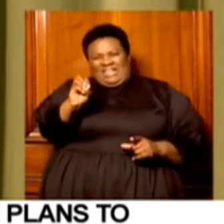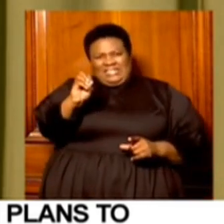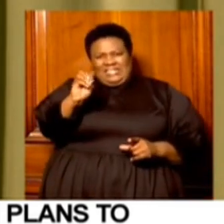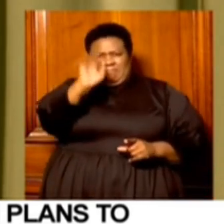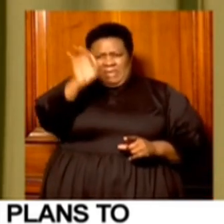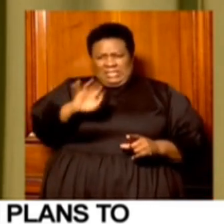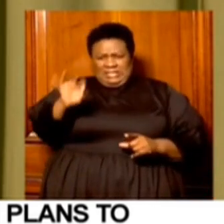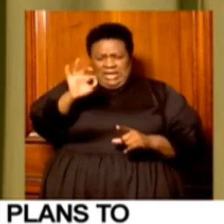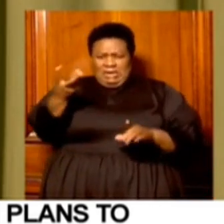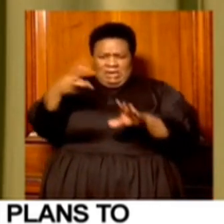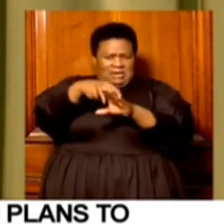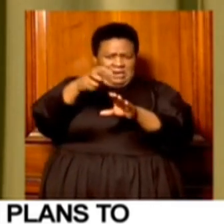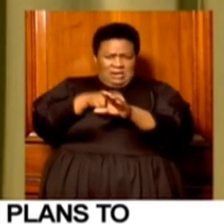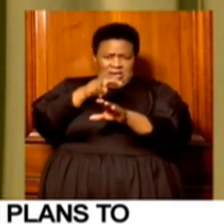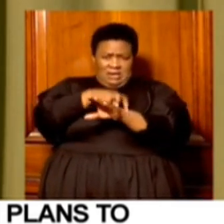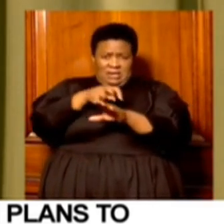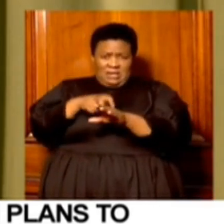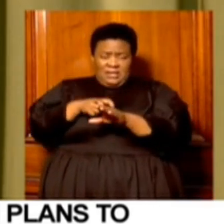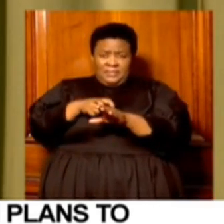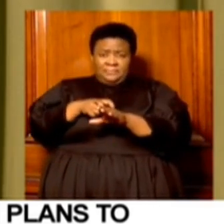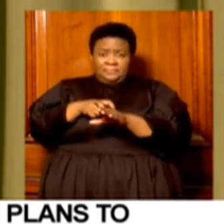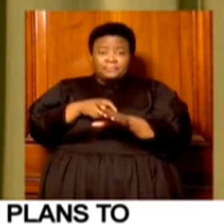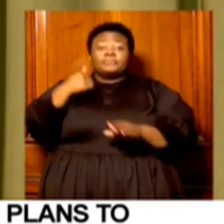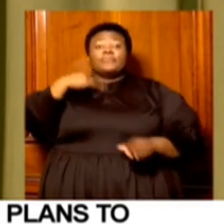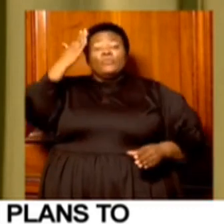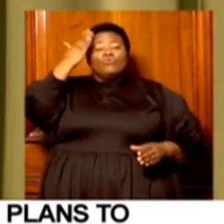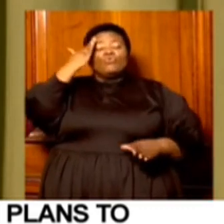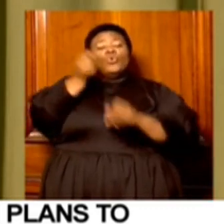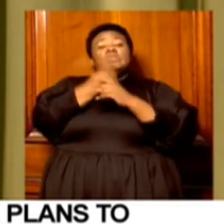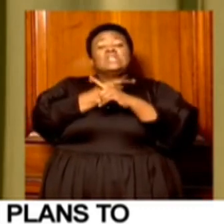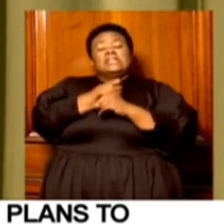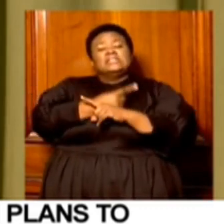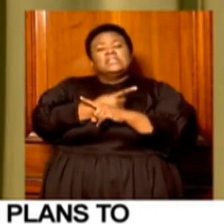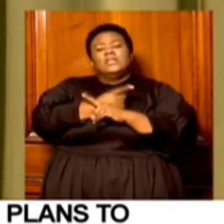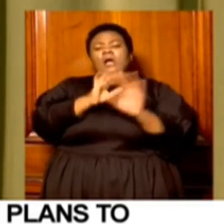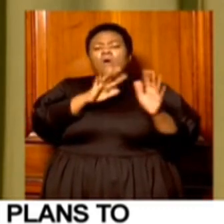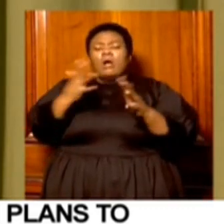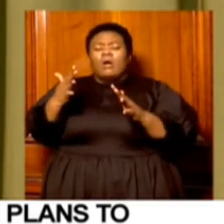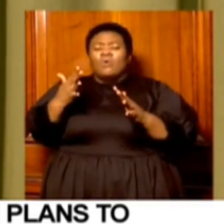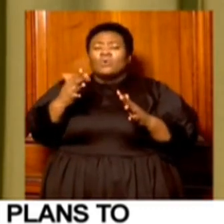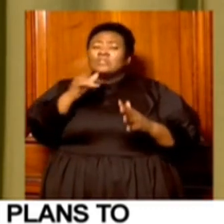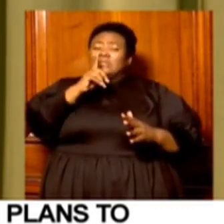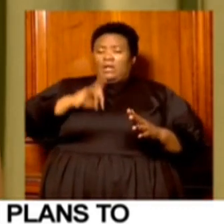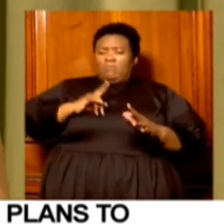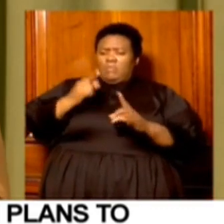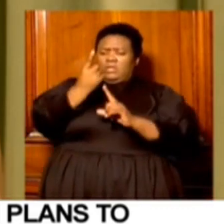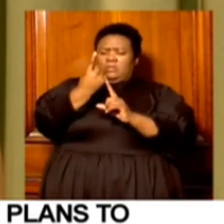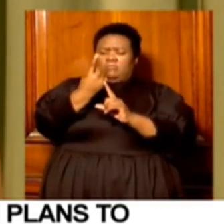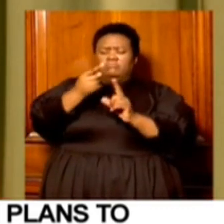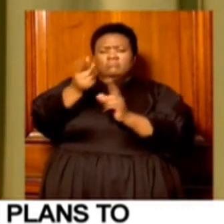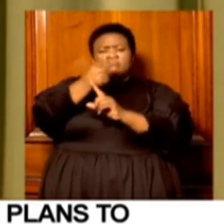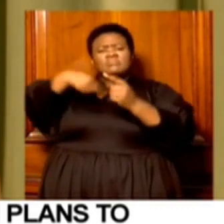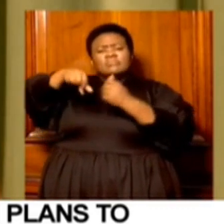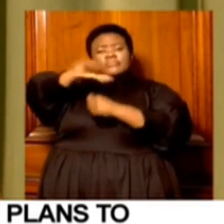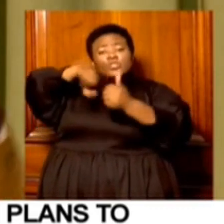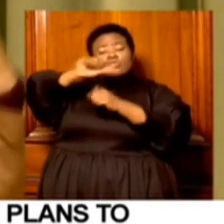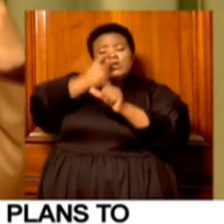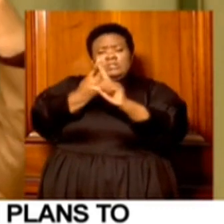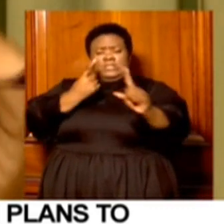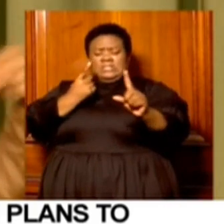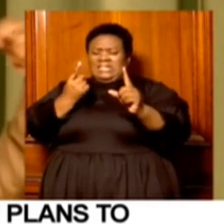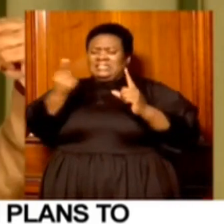if you know what a taxi is, come close and tell me about the social distance and so on. So that is why we